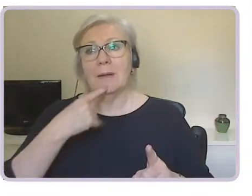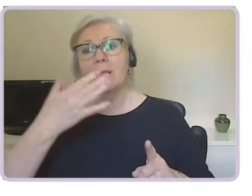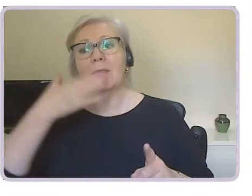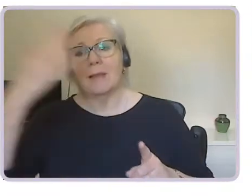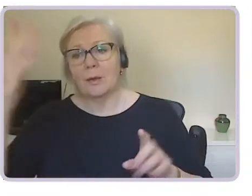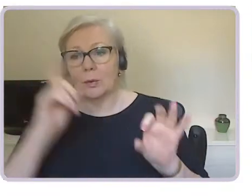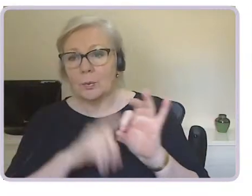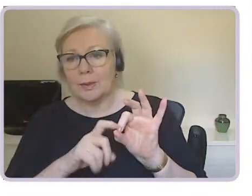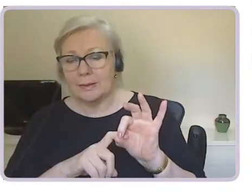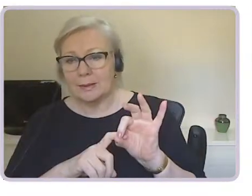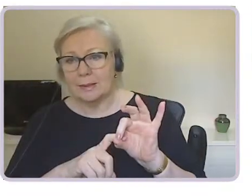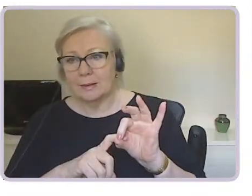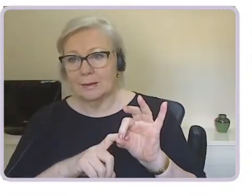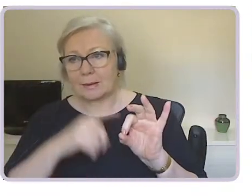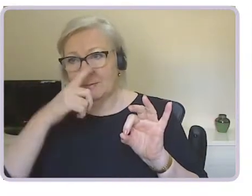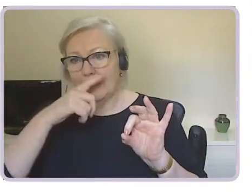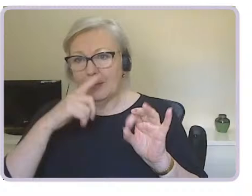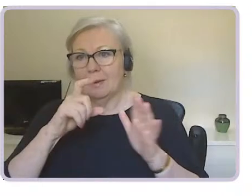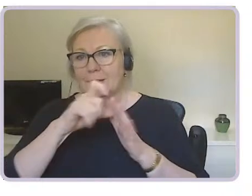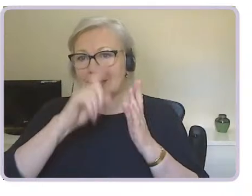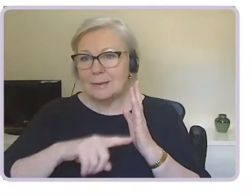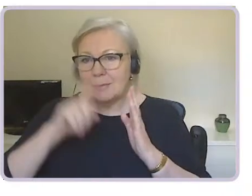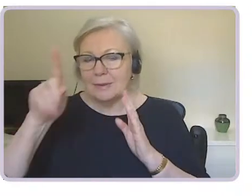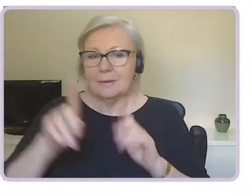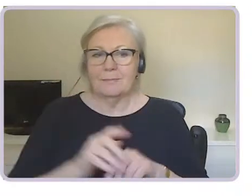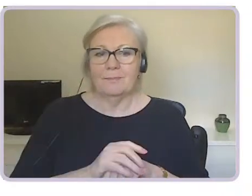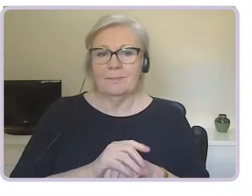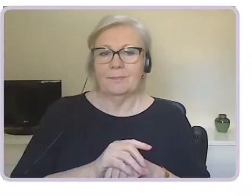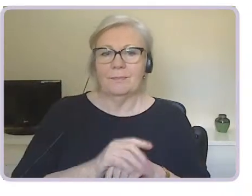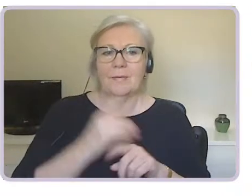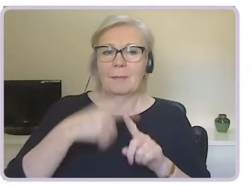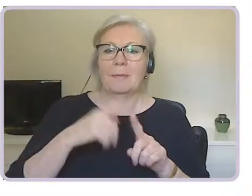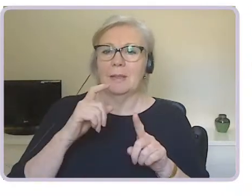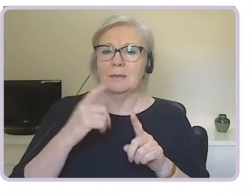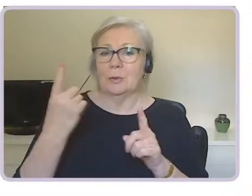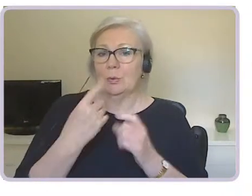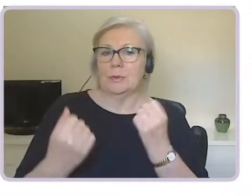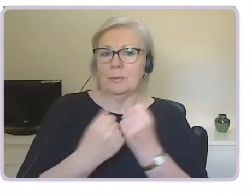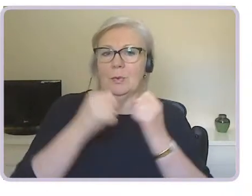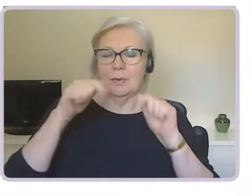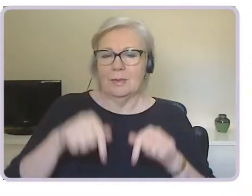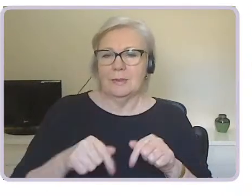leaders themselves and staff who are supporting the project right now.